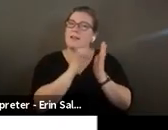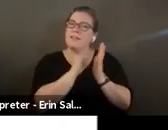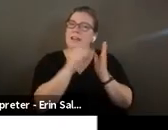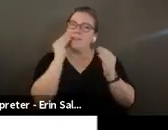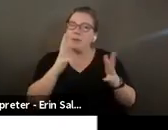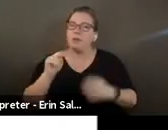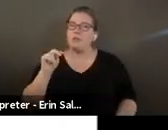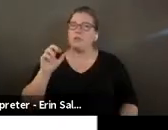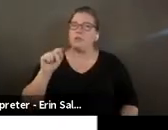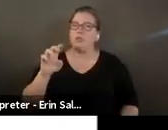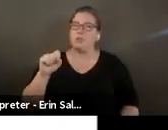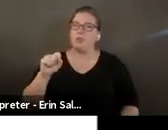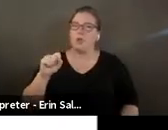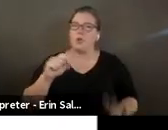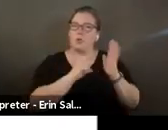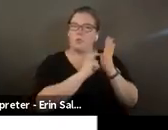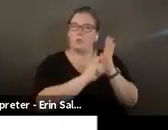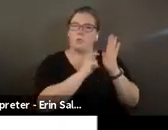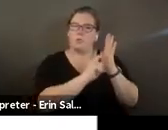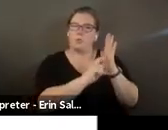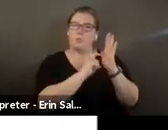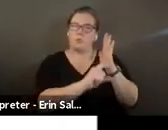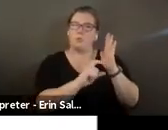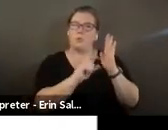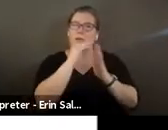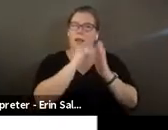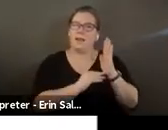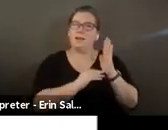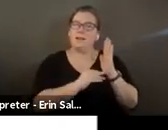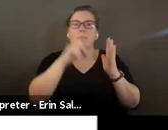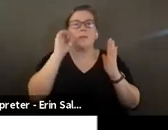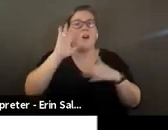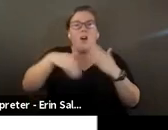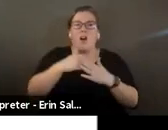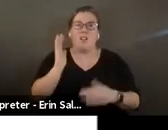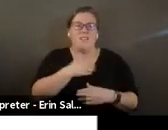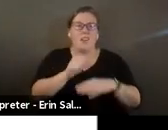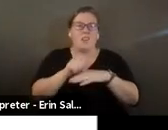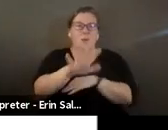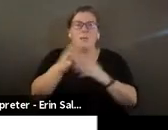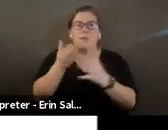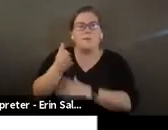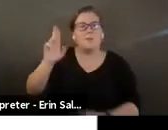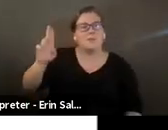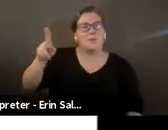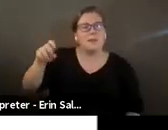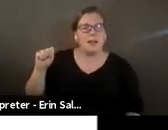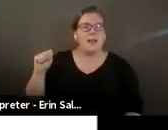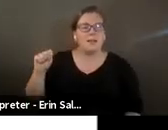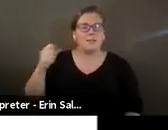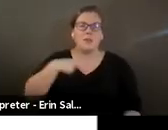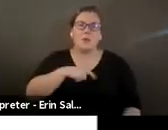the notes section of the application. Because all of our equipment ships via UPS, we will